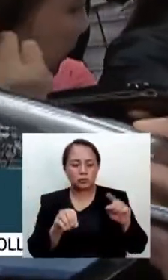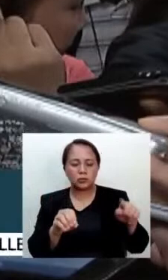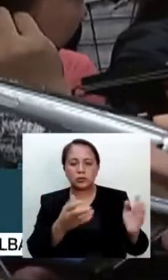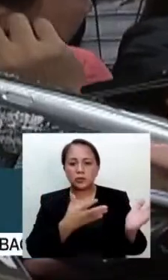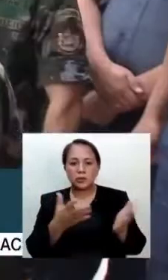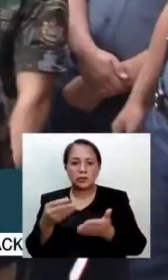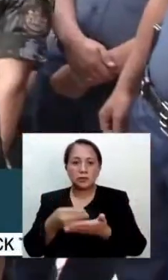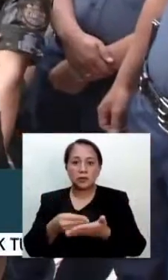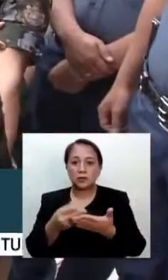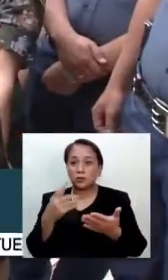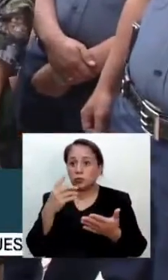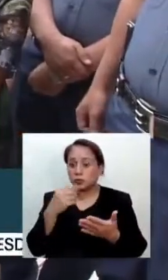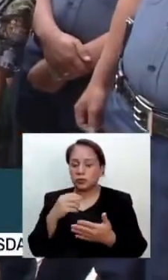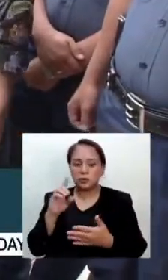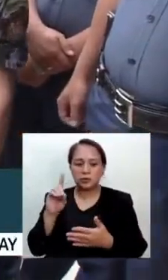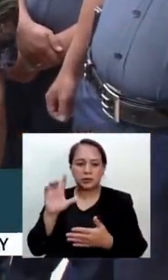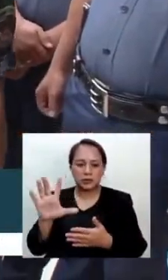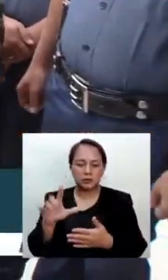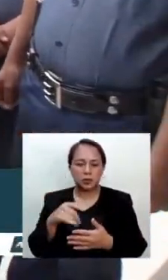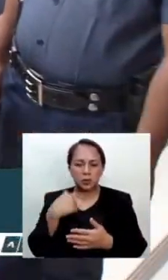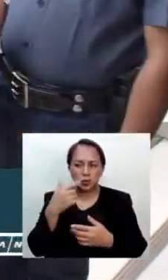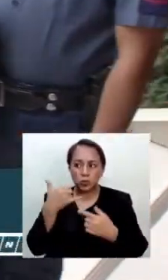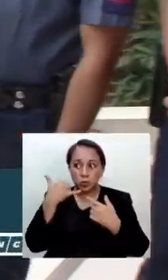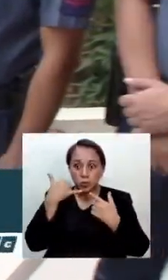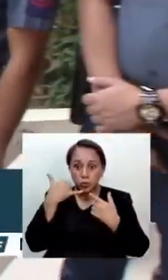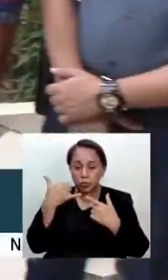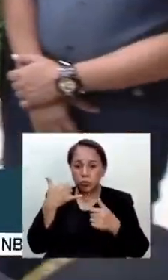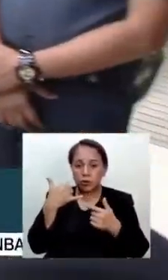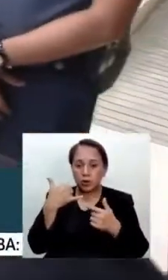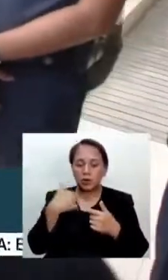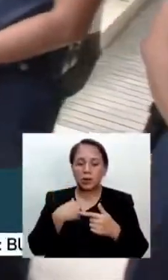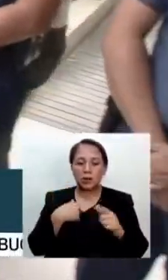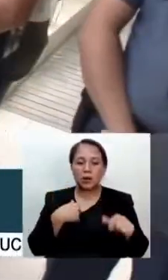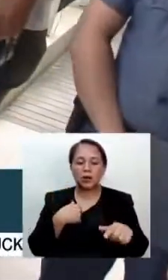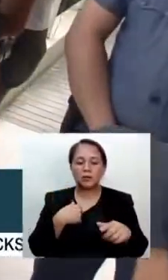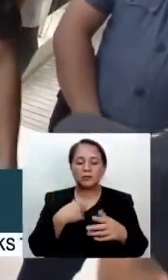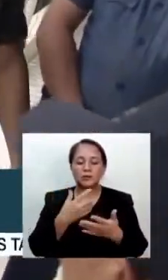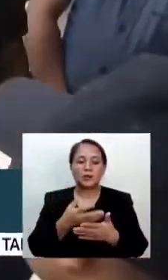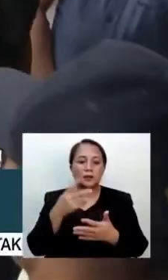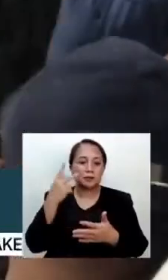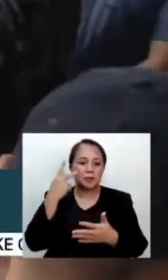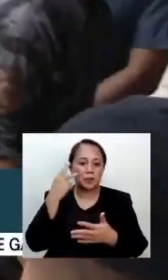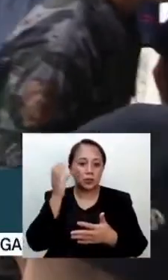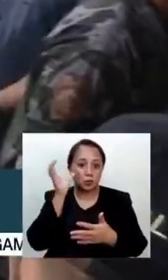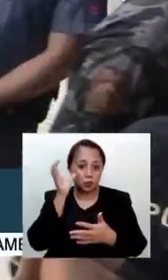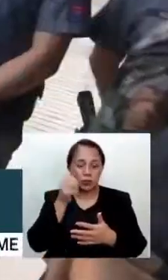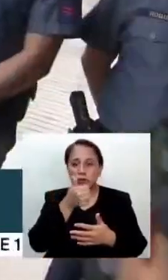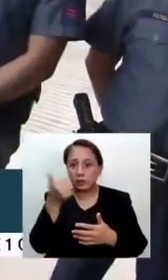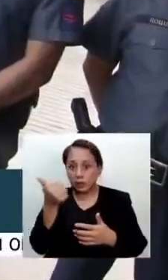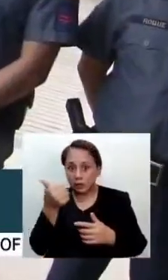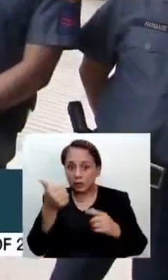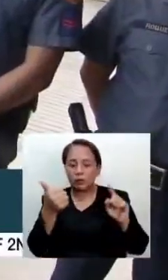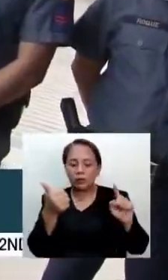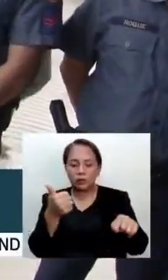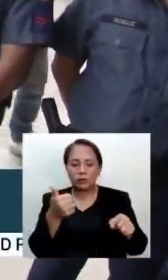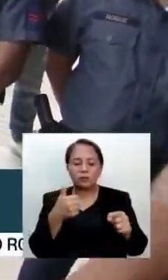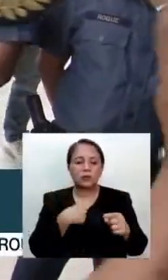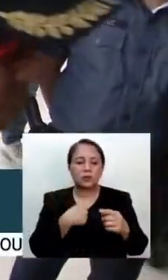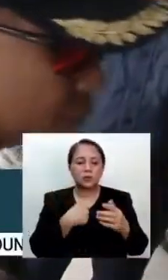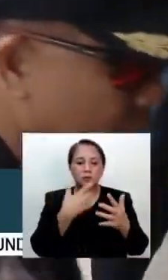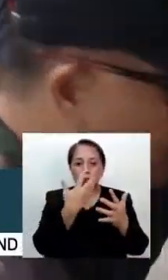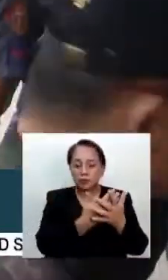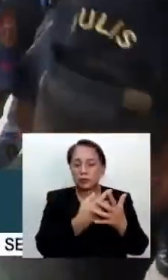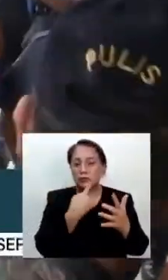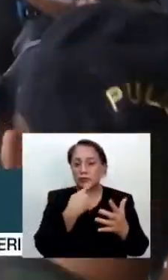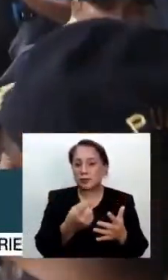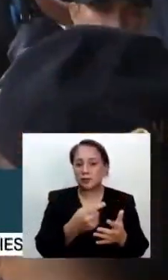to De Lima. That caller he would later identify as convicted drug lord Peter Ko, while another inmate, Hans Tan, allegedly told him